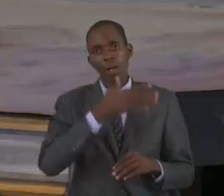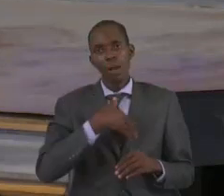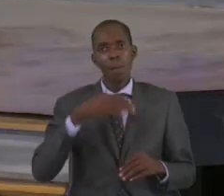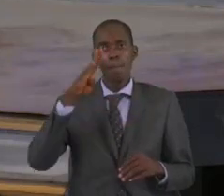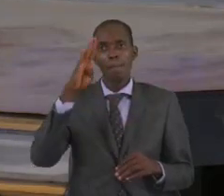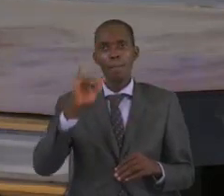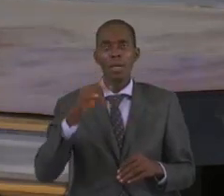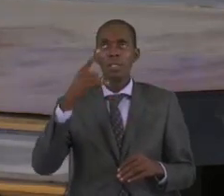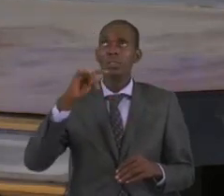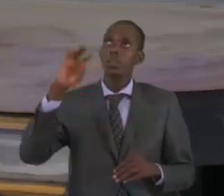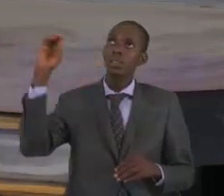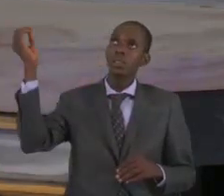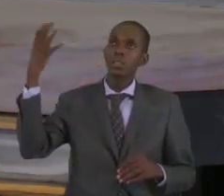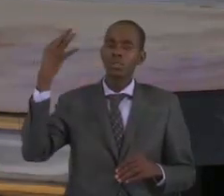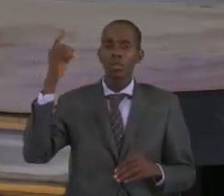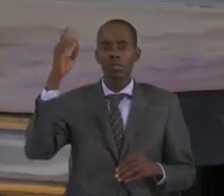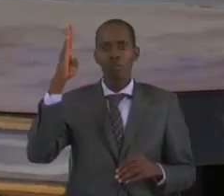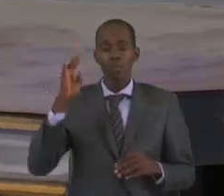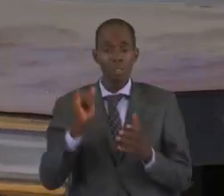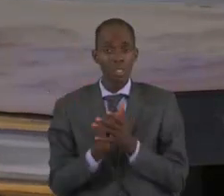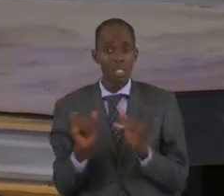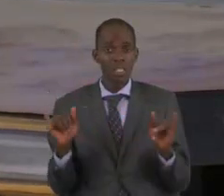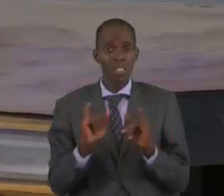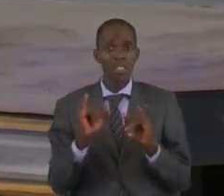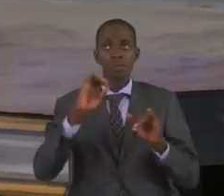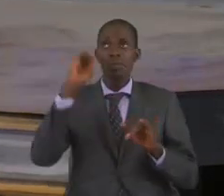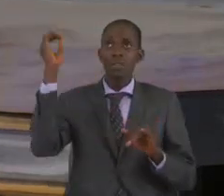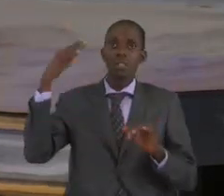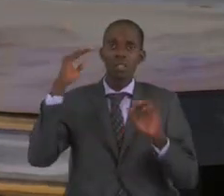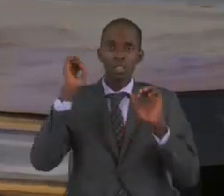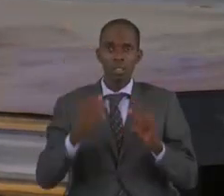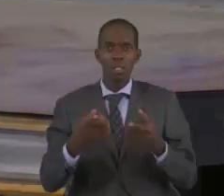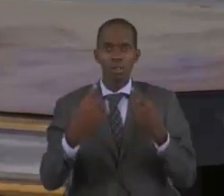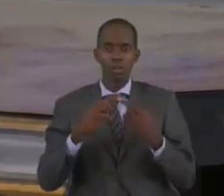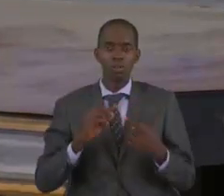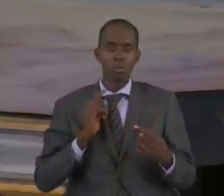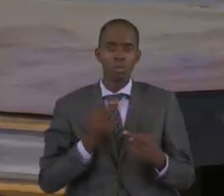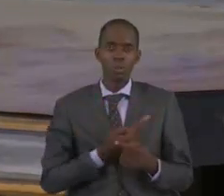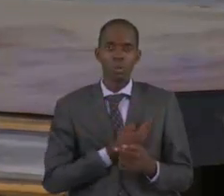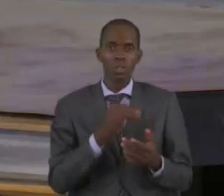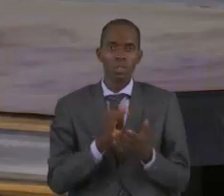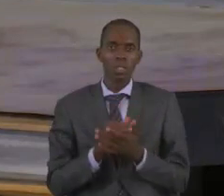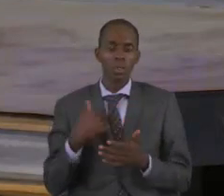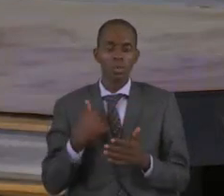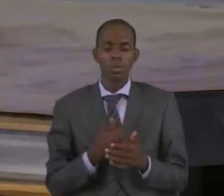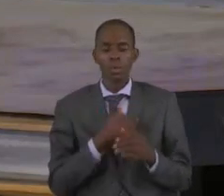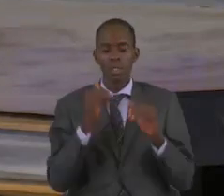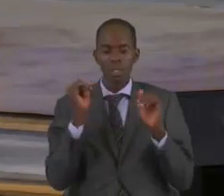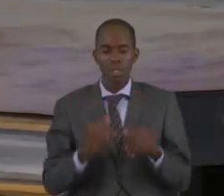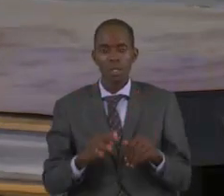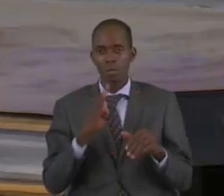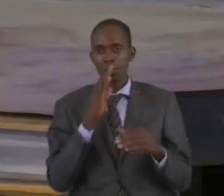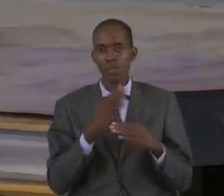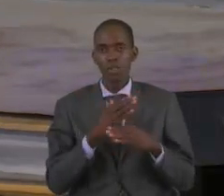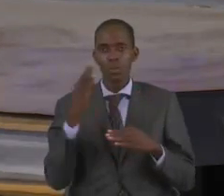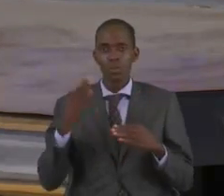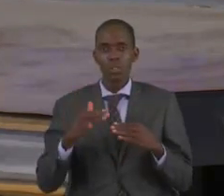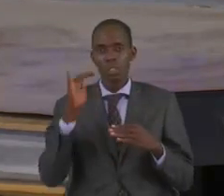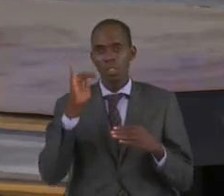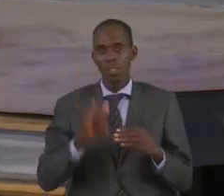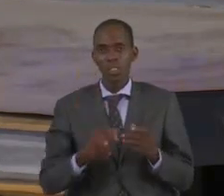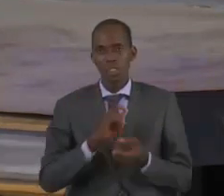of God, the same grace can be given to us, that we can be totally changed and transformed, that we